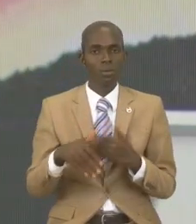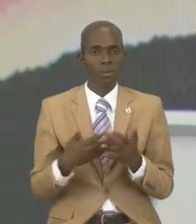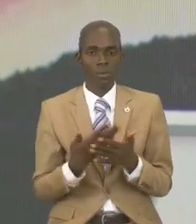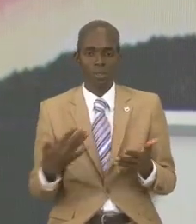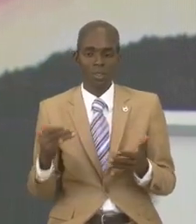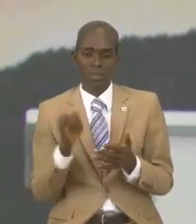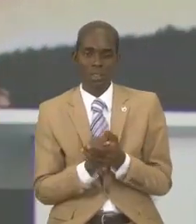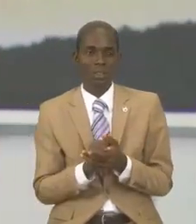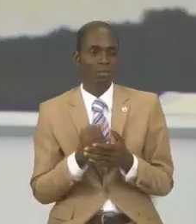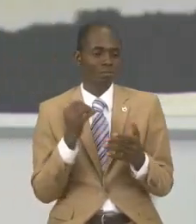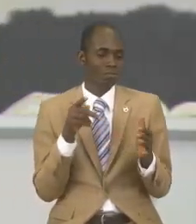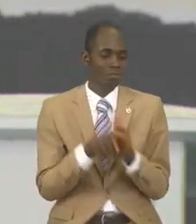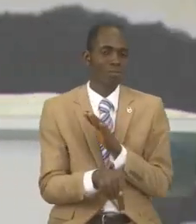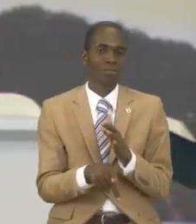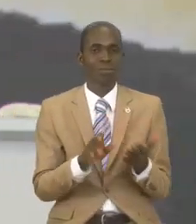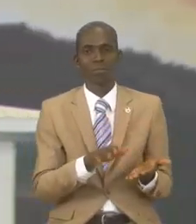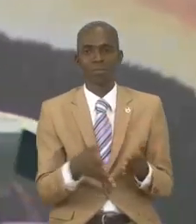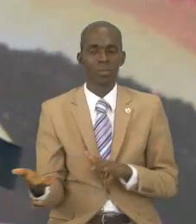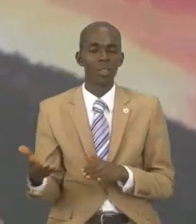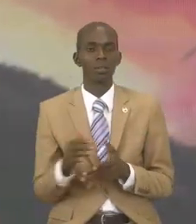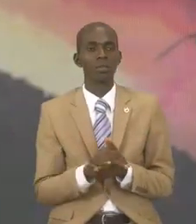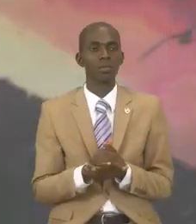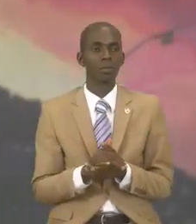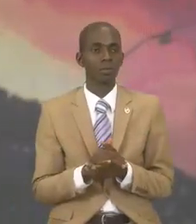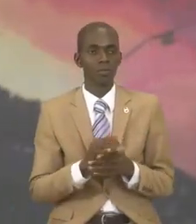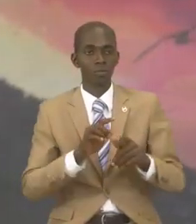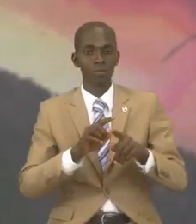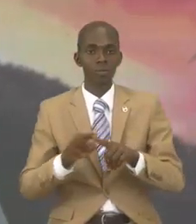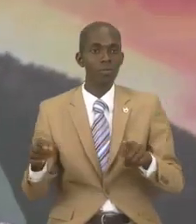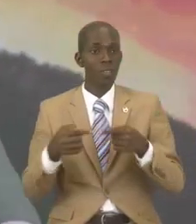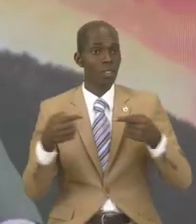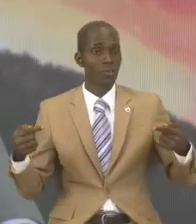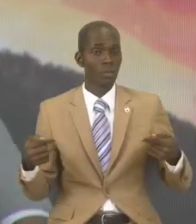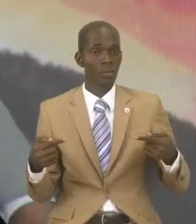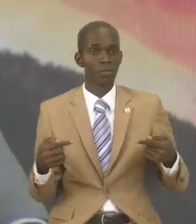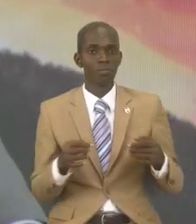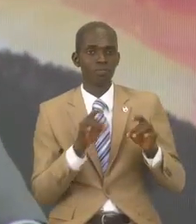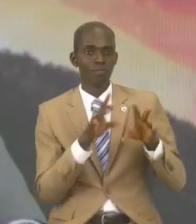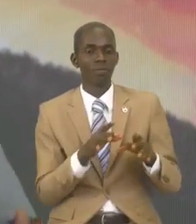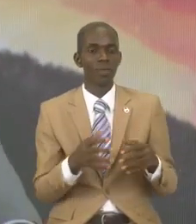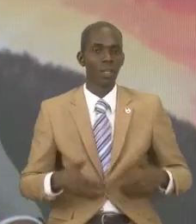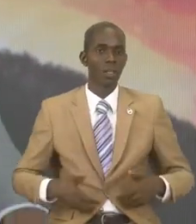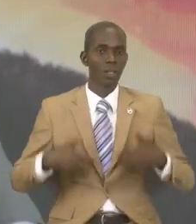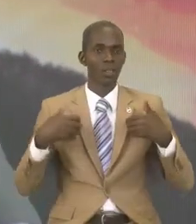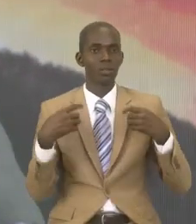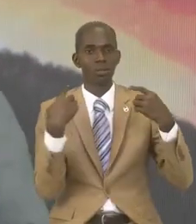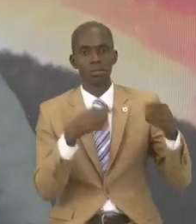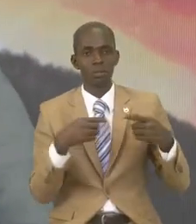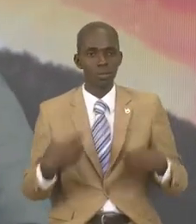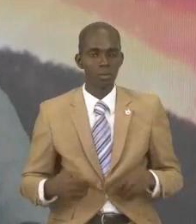crucified, variance, emulations, wrath, strife,